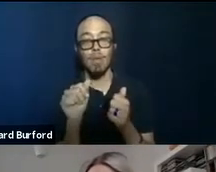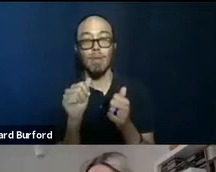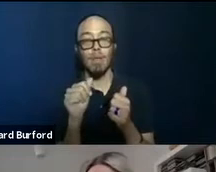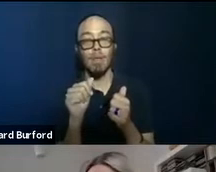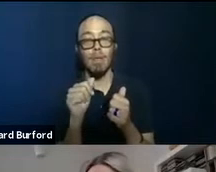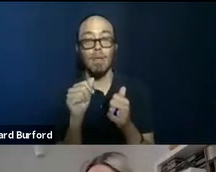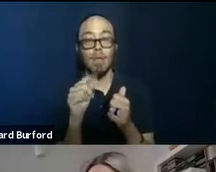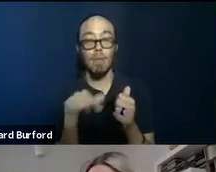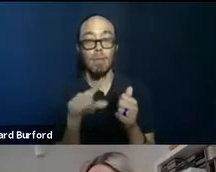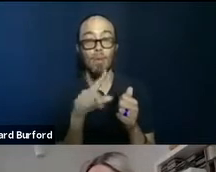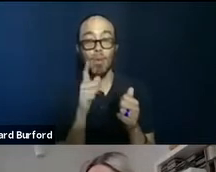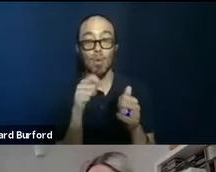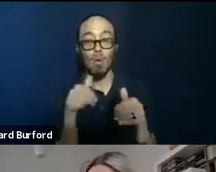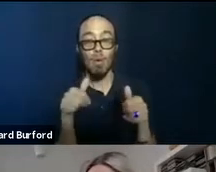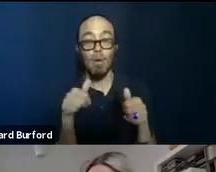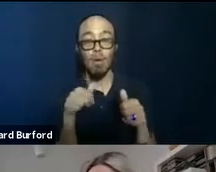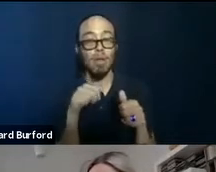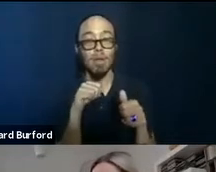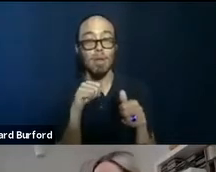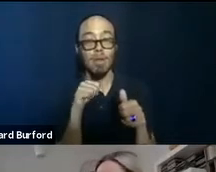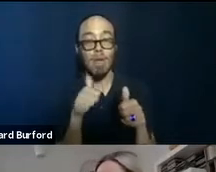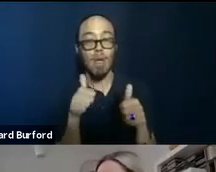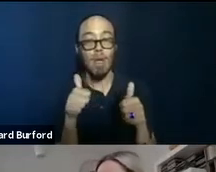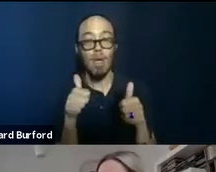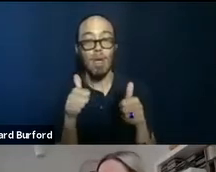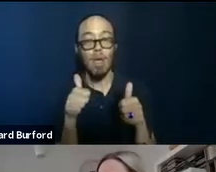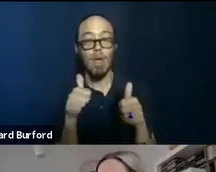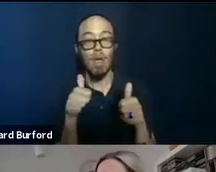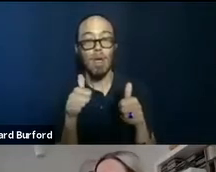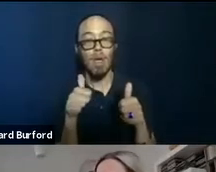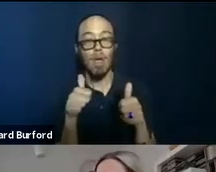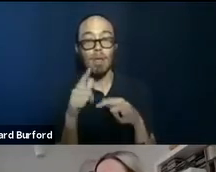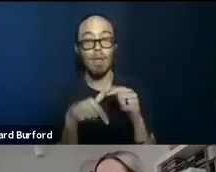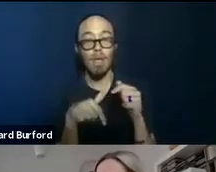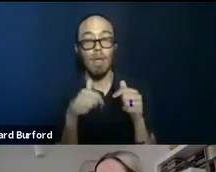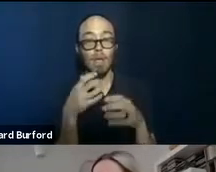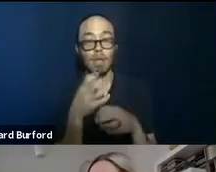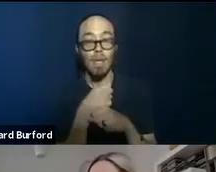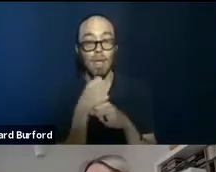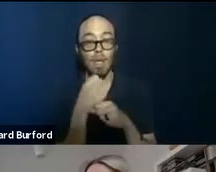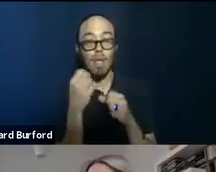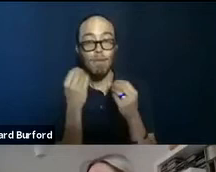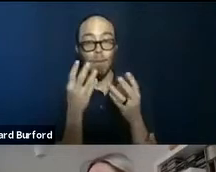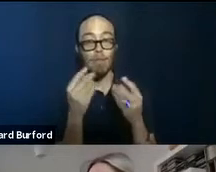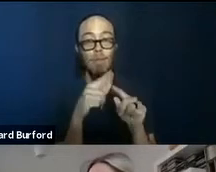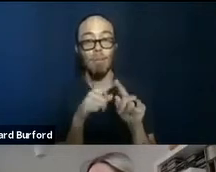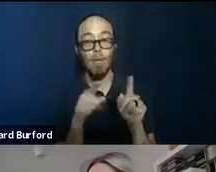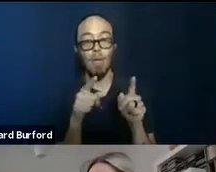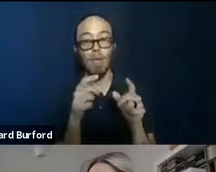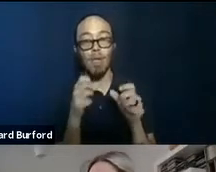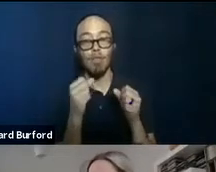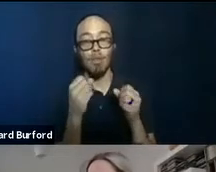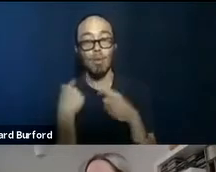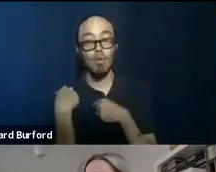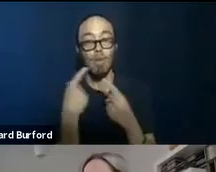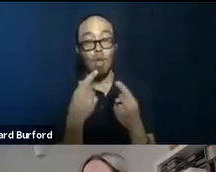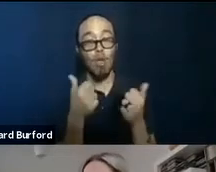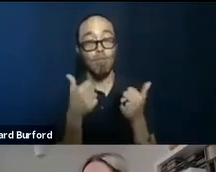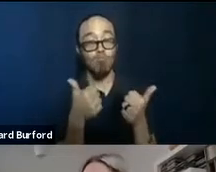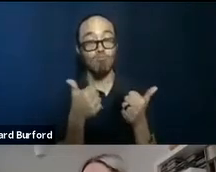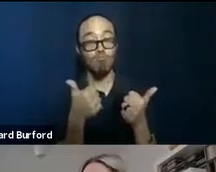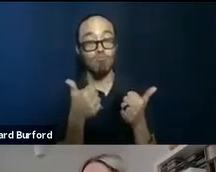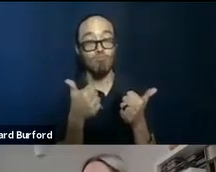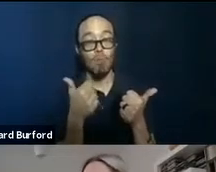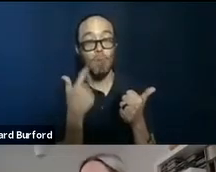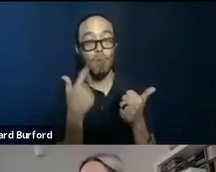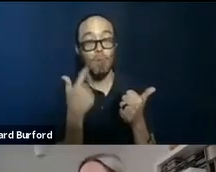privileged from information like their peer without disabilities. But so far so good, because we are